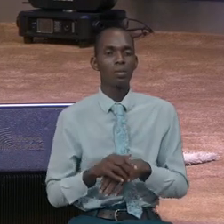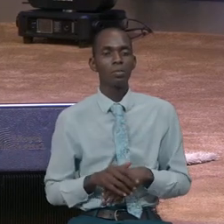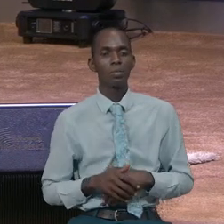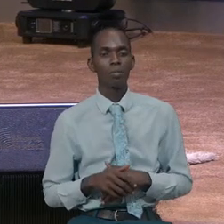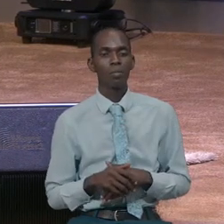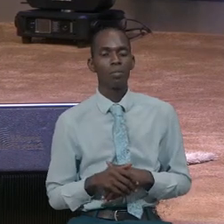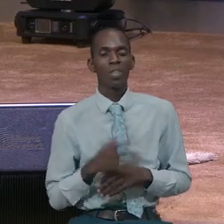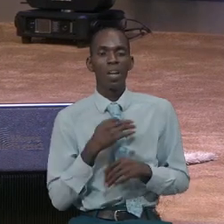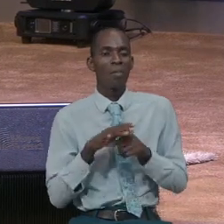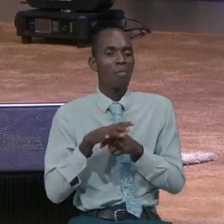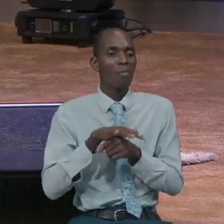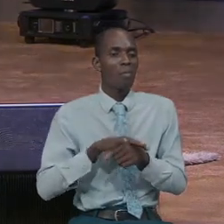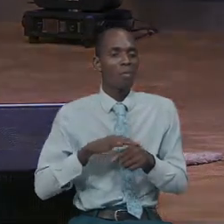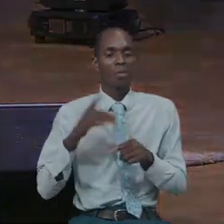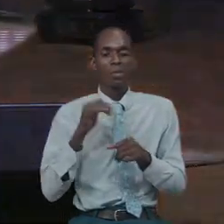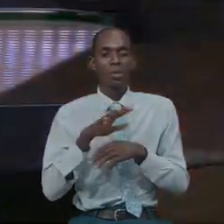earth.